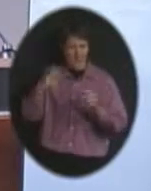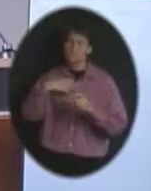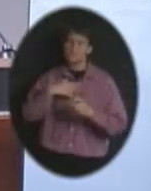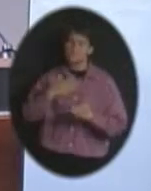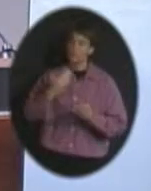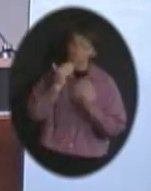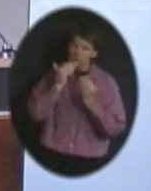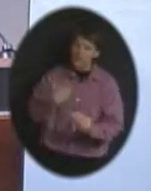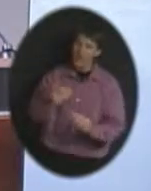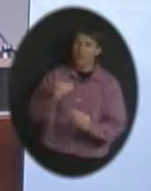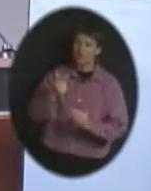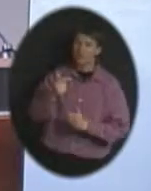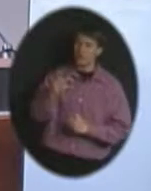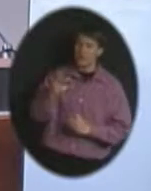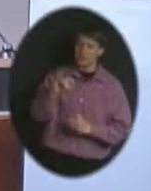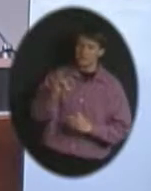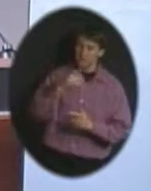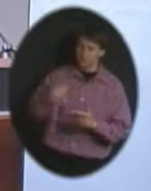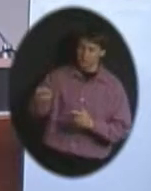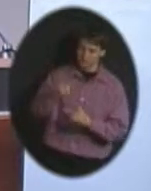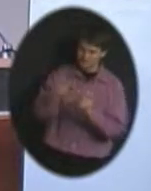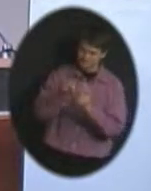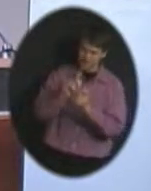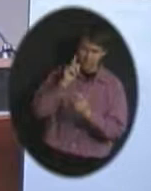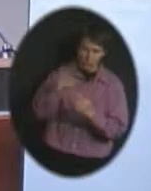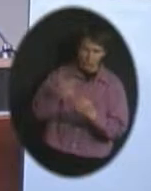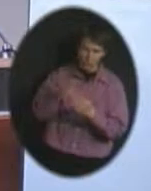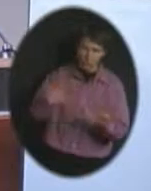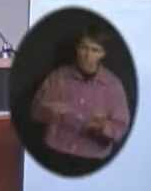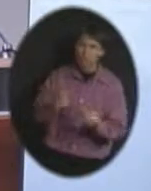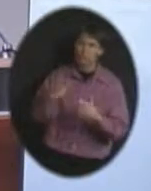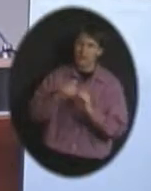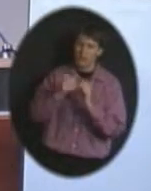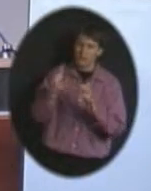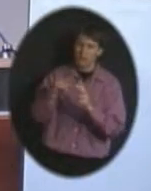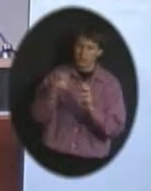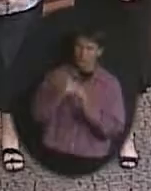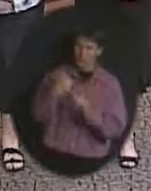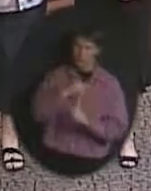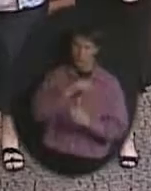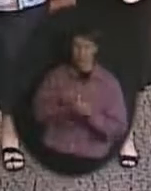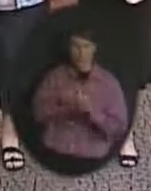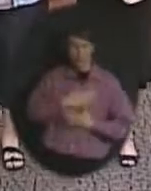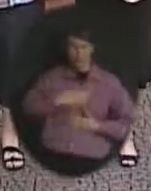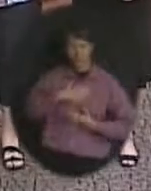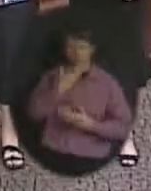you to Garmin and you guys specifically for all you do and all you partner with us. We appreciate you.